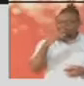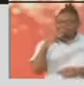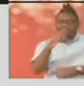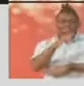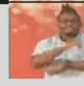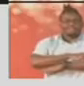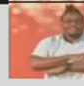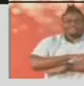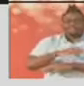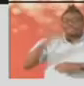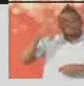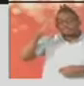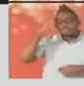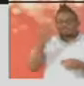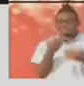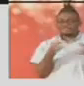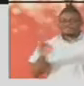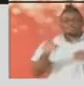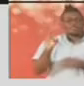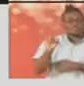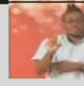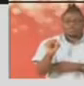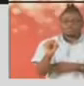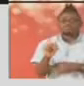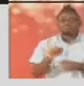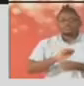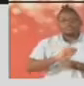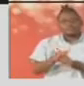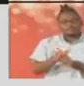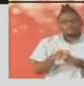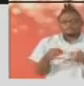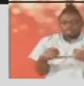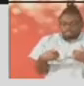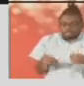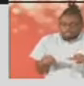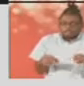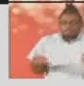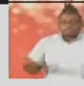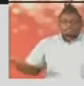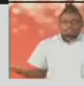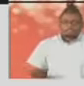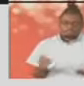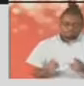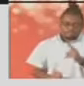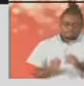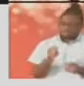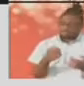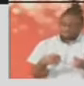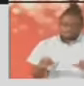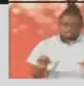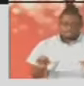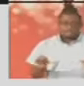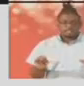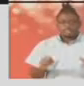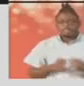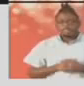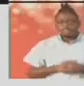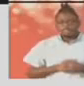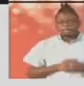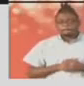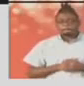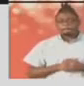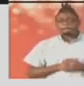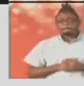that we have into thinking that all is well and we can revert back to how things were previously pre-COVID. Now, looking at this particular cluster,